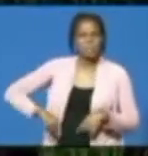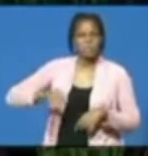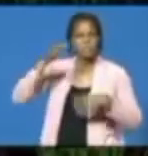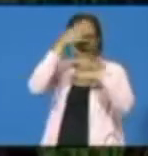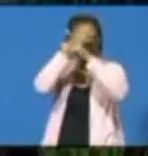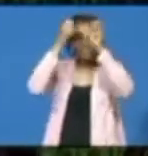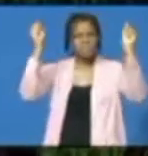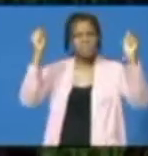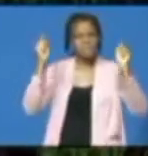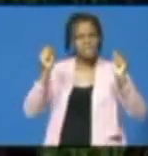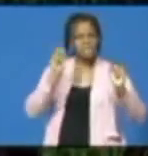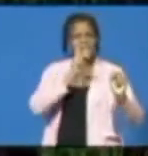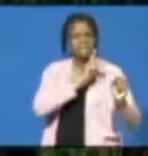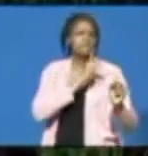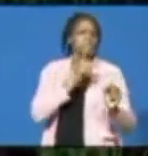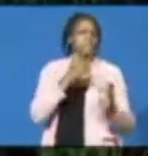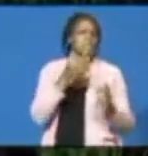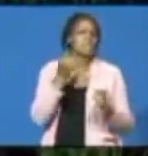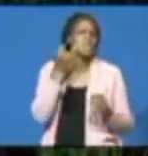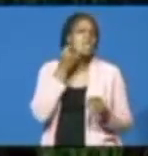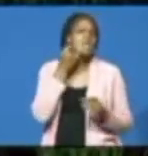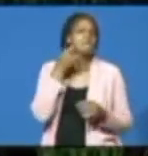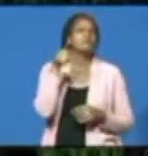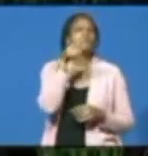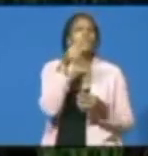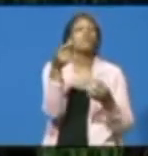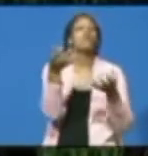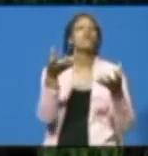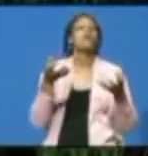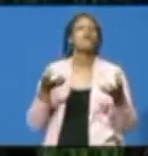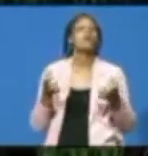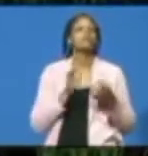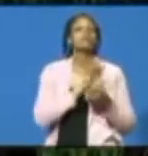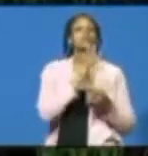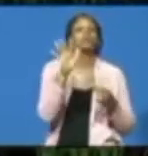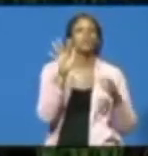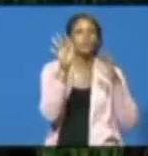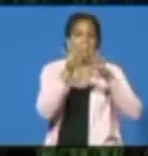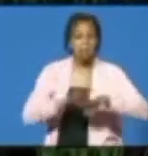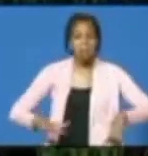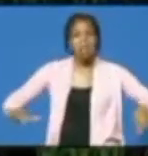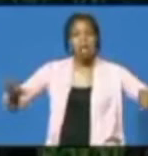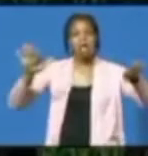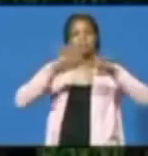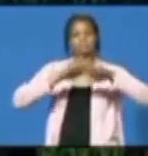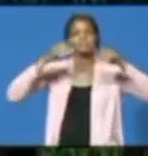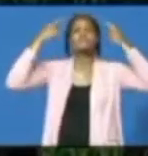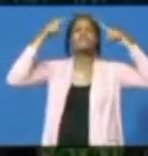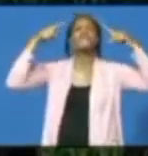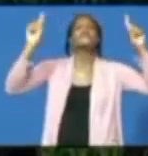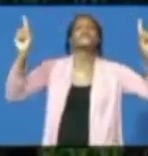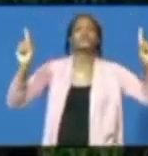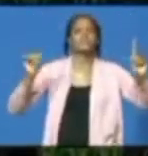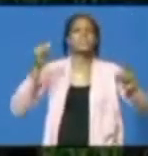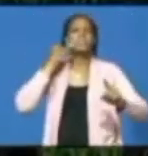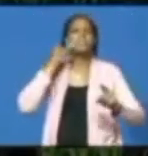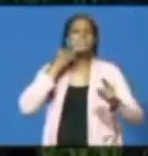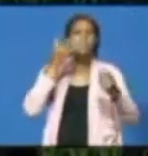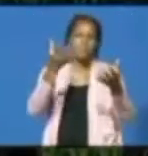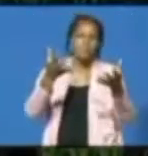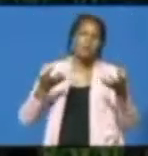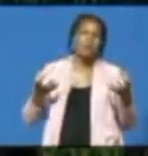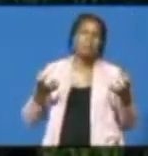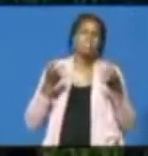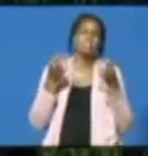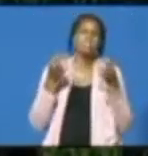me. If you want your land to be fruitful, if you want